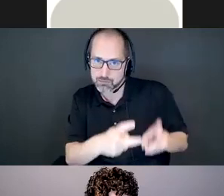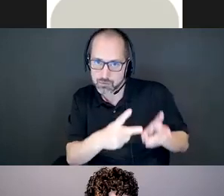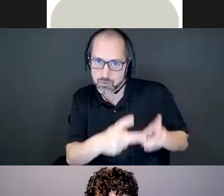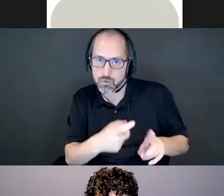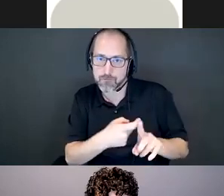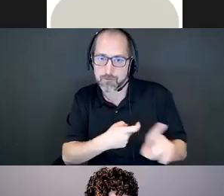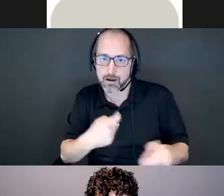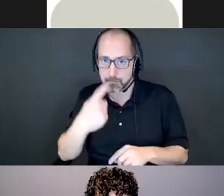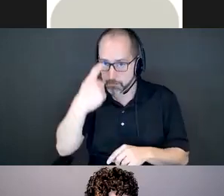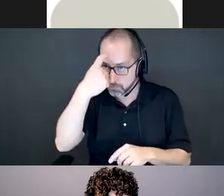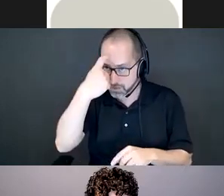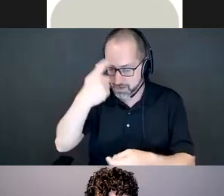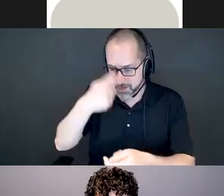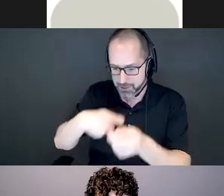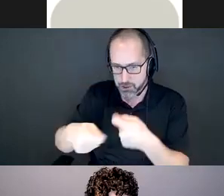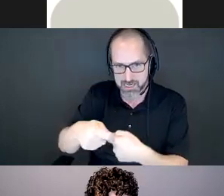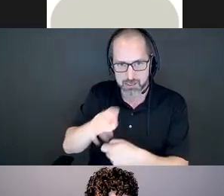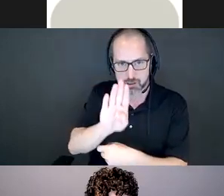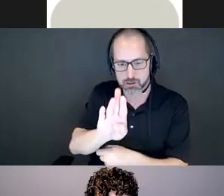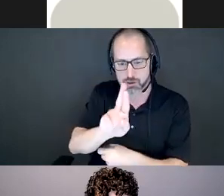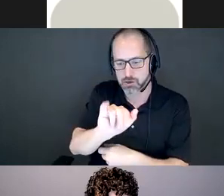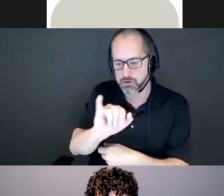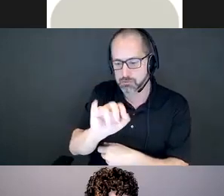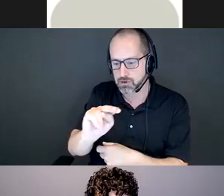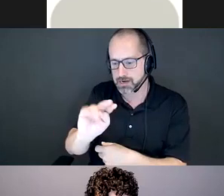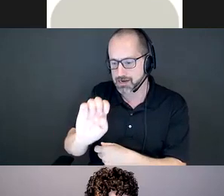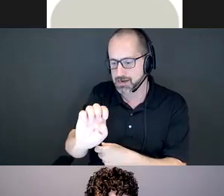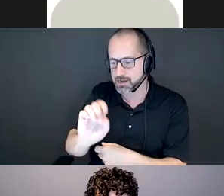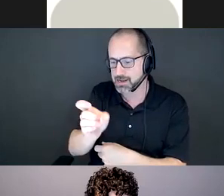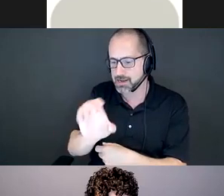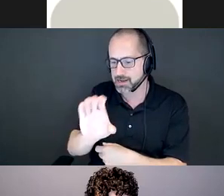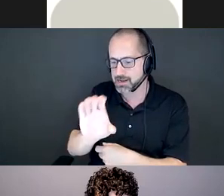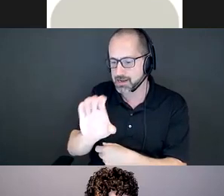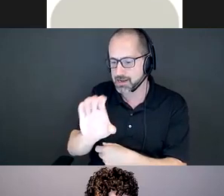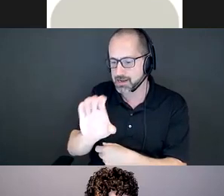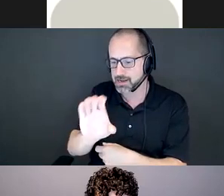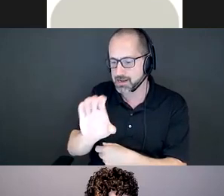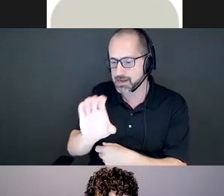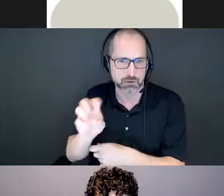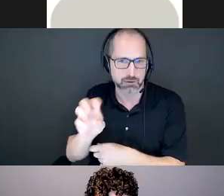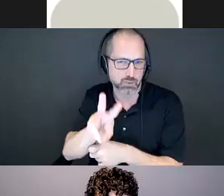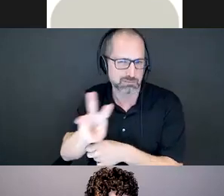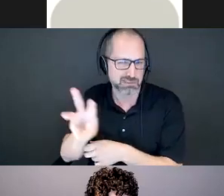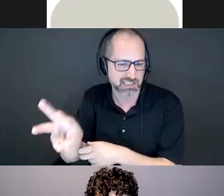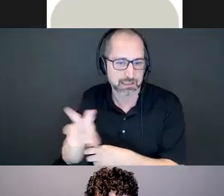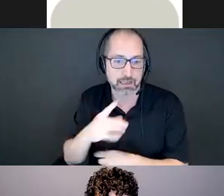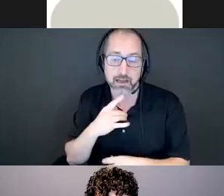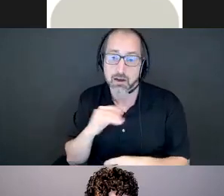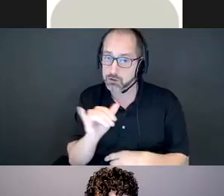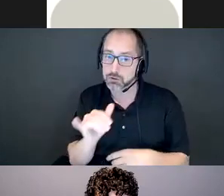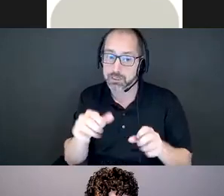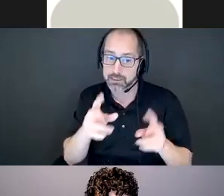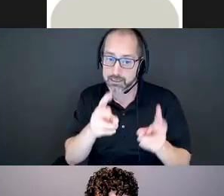Brain Exchange website. We also have for download the guidelines. So the 4 guidelines for substance use